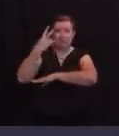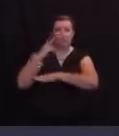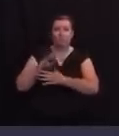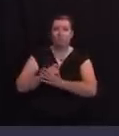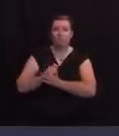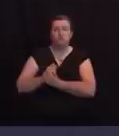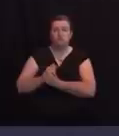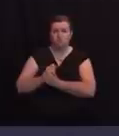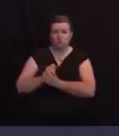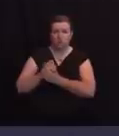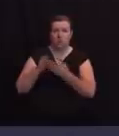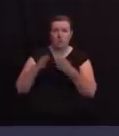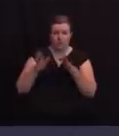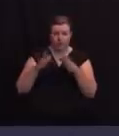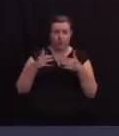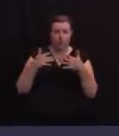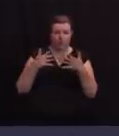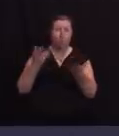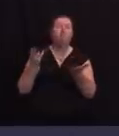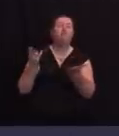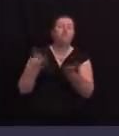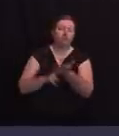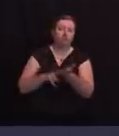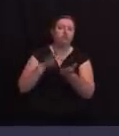Before Judy and Ed jump in,